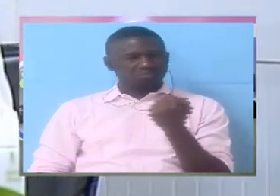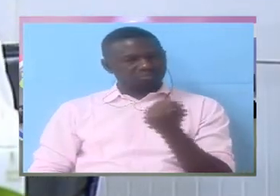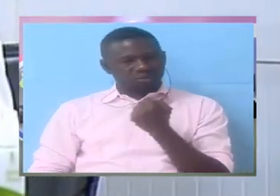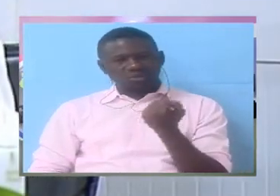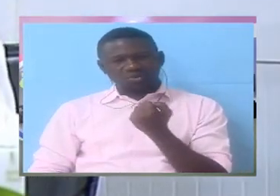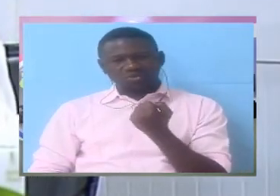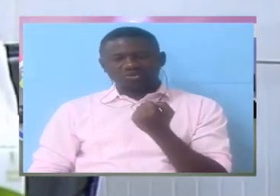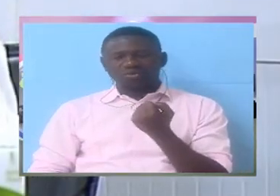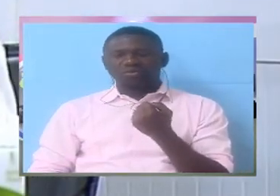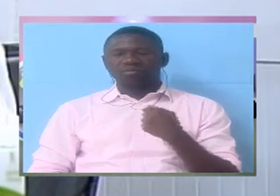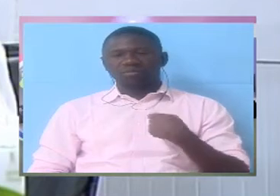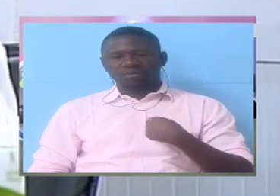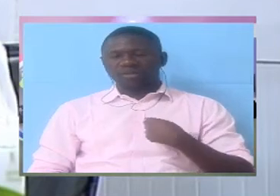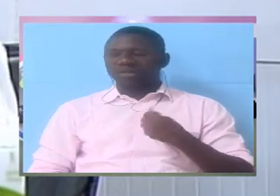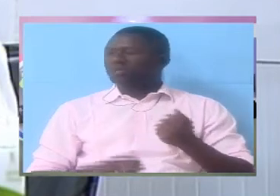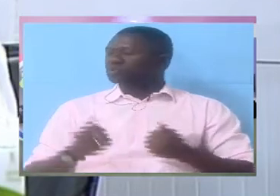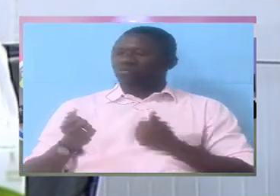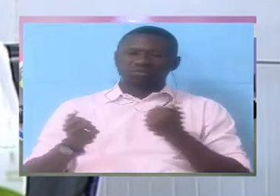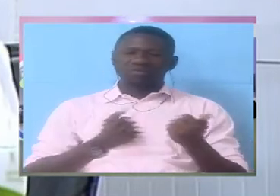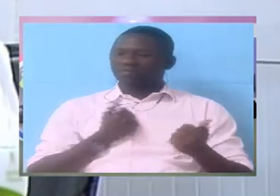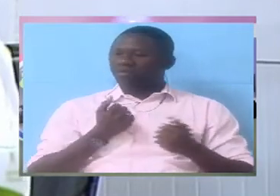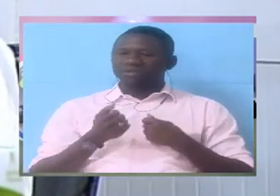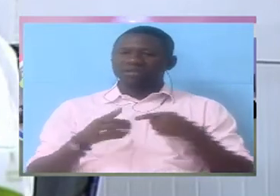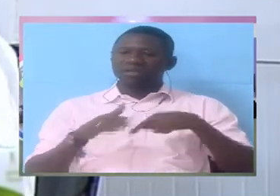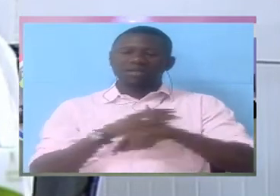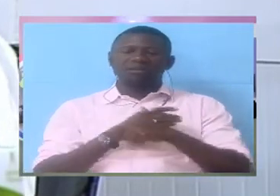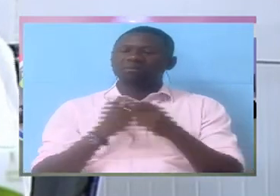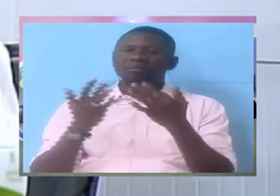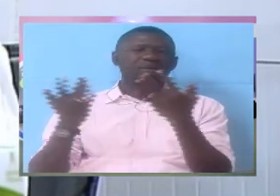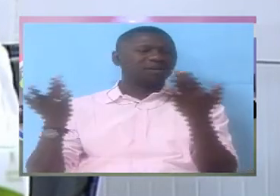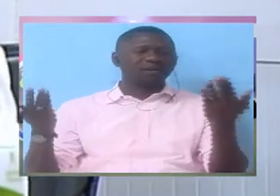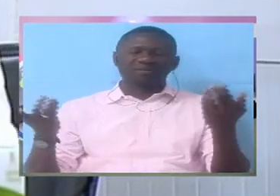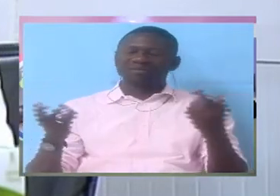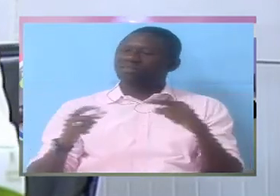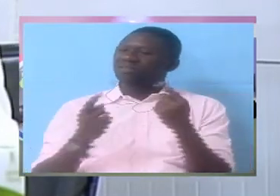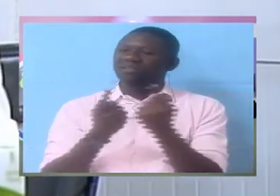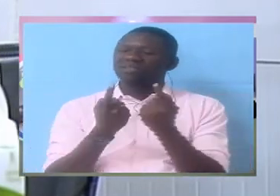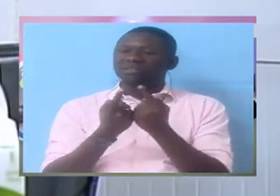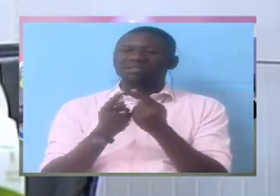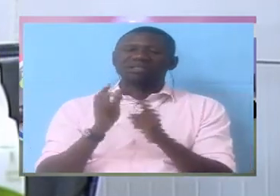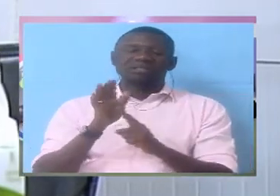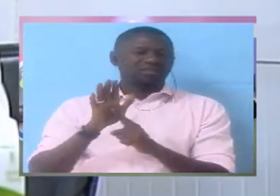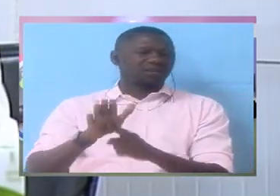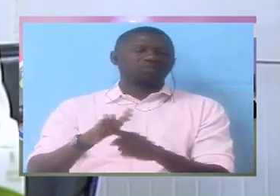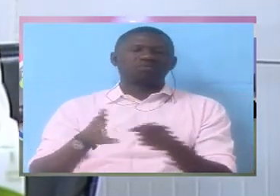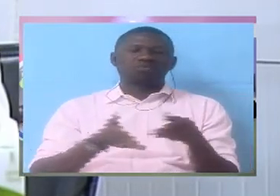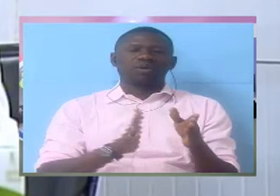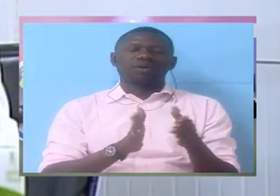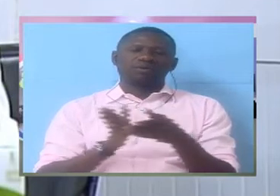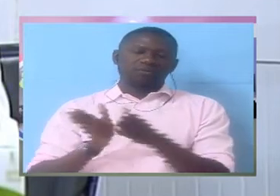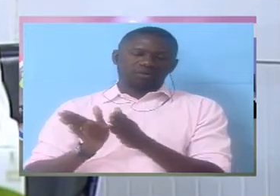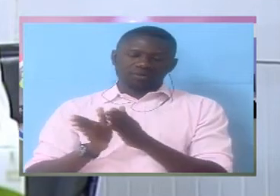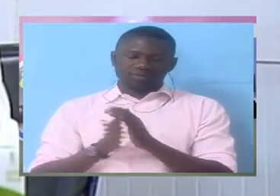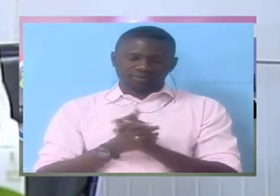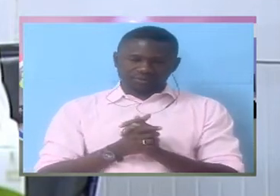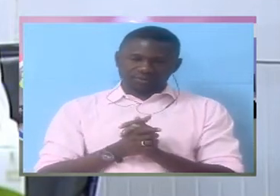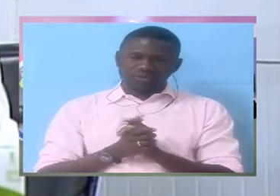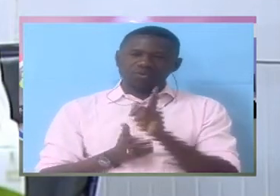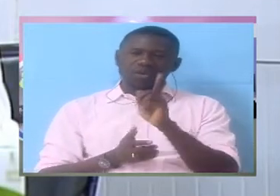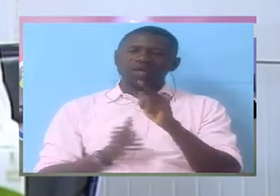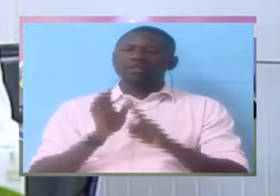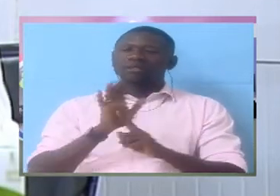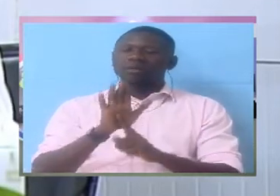I suffered in many of these kinds of people things. Mbatata ni nyong fason ku jamal leto. One